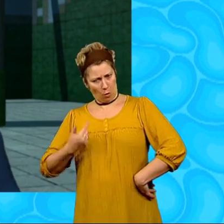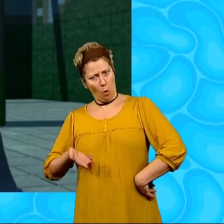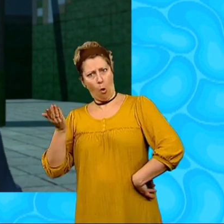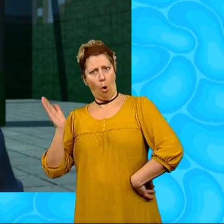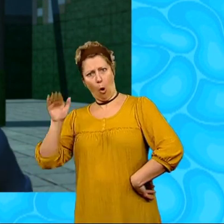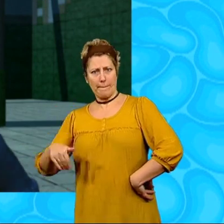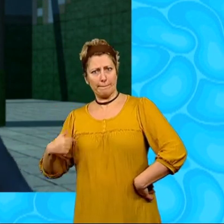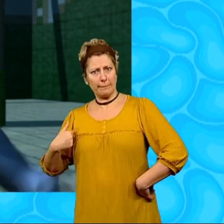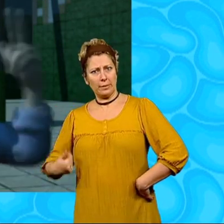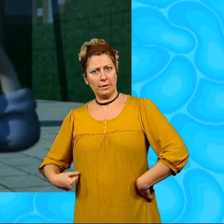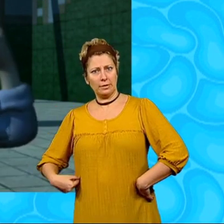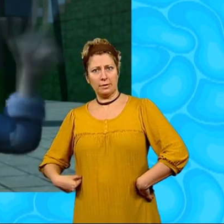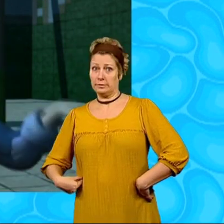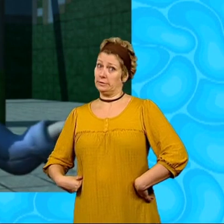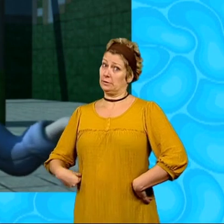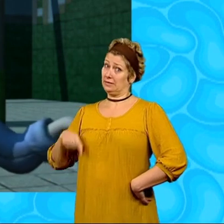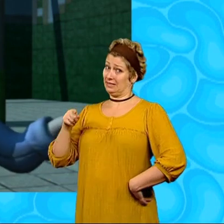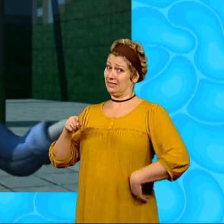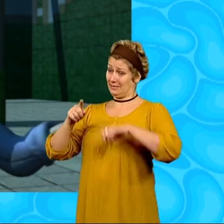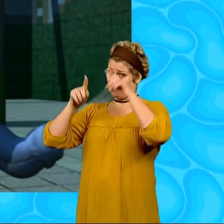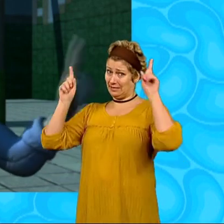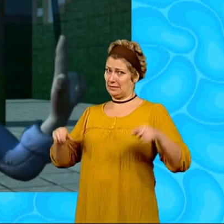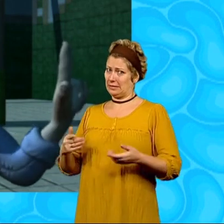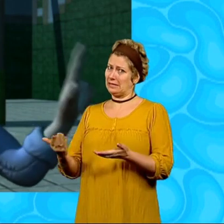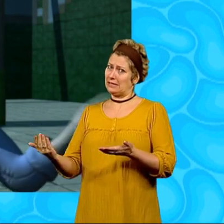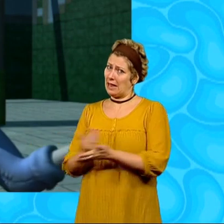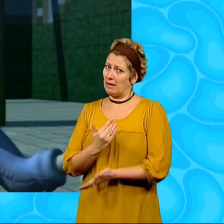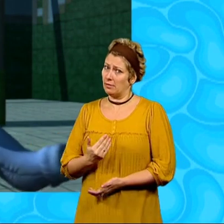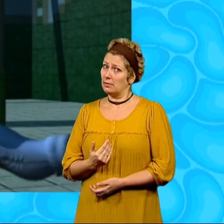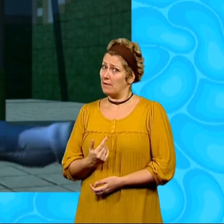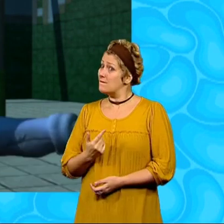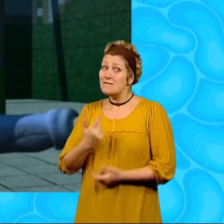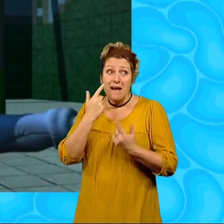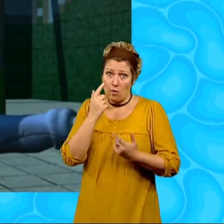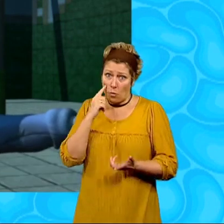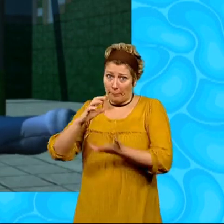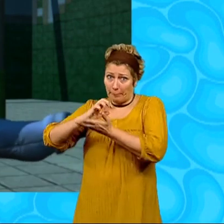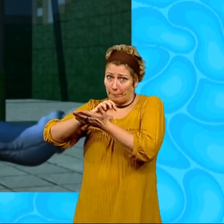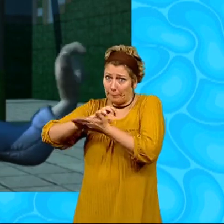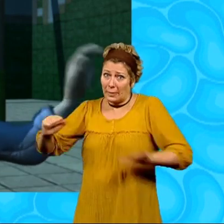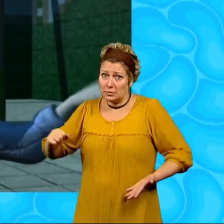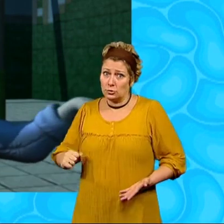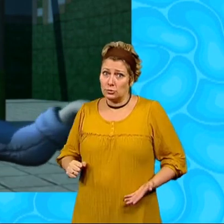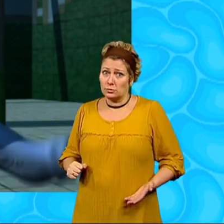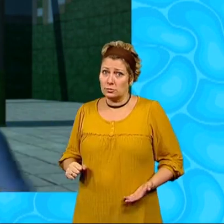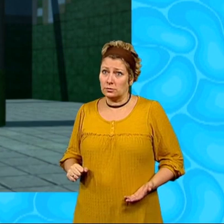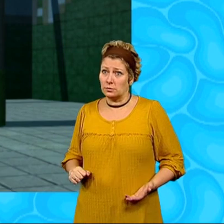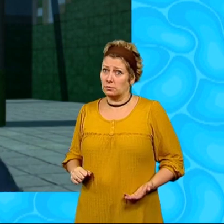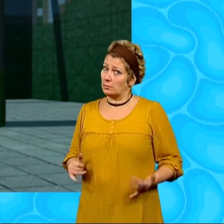home. And you want to put that painting somewhere safe. If you're not careful, it'll get nicked.